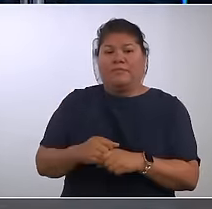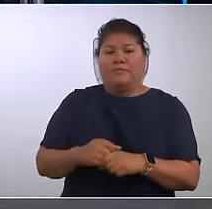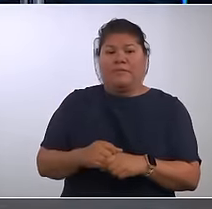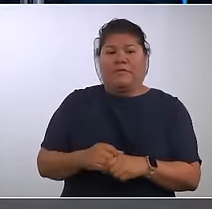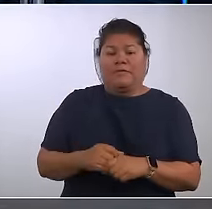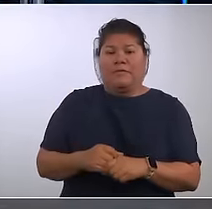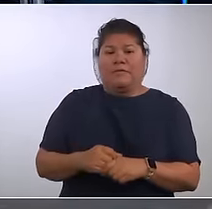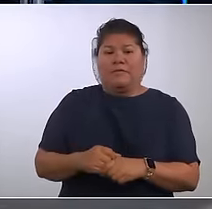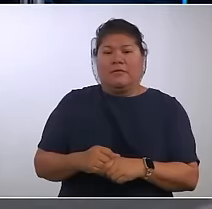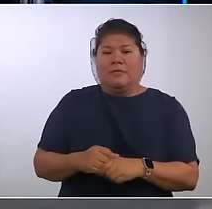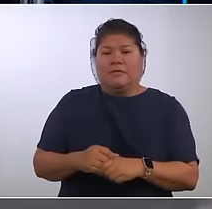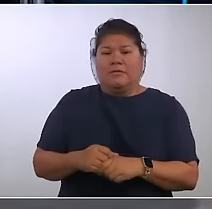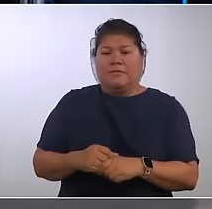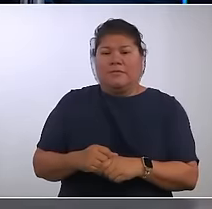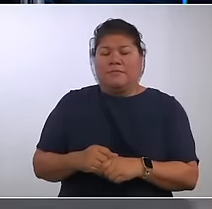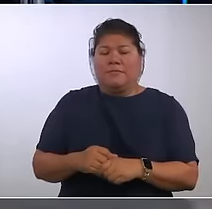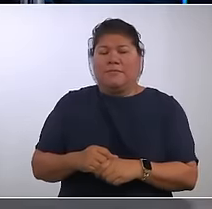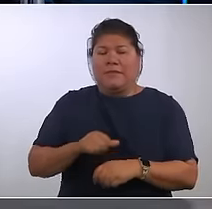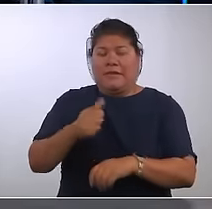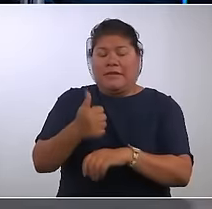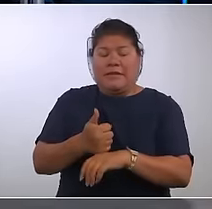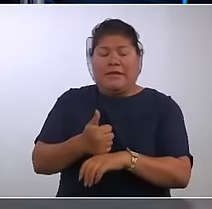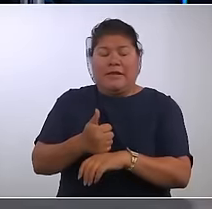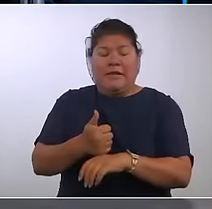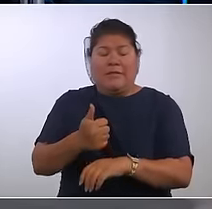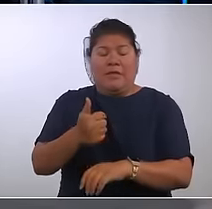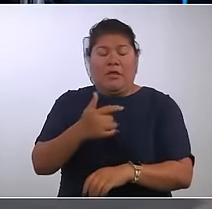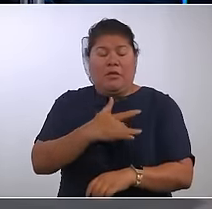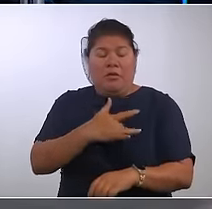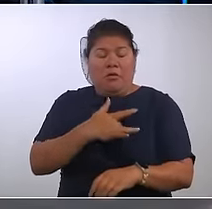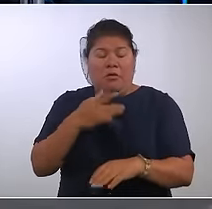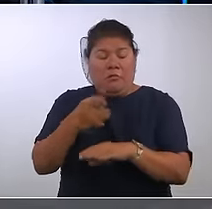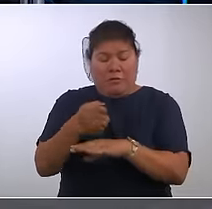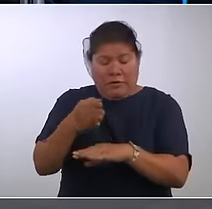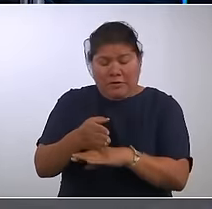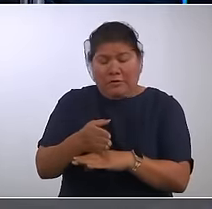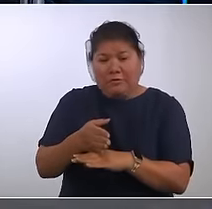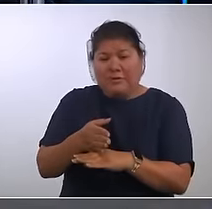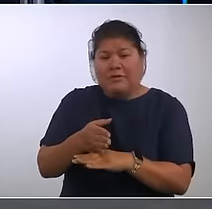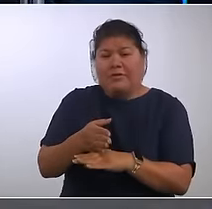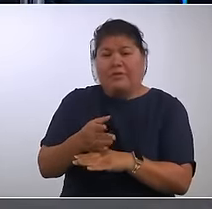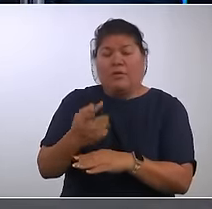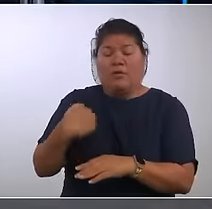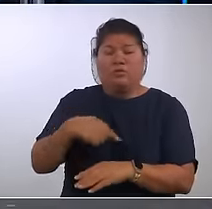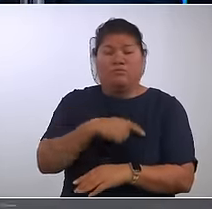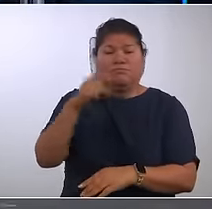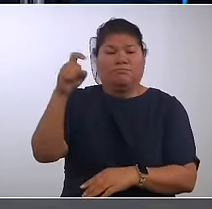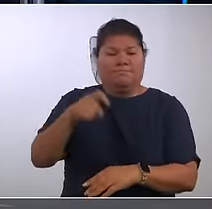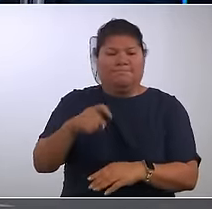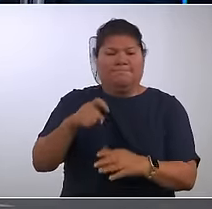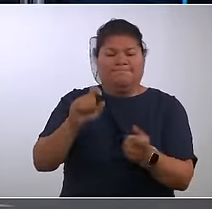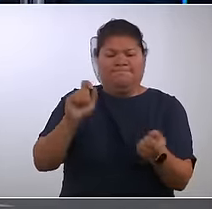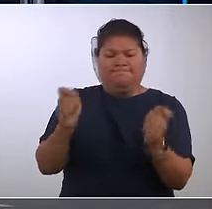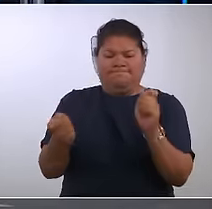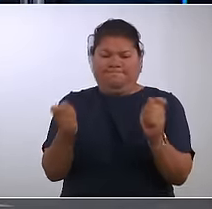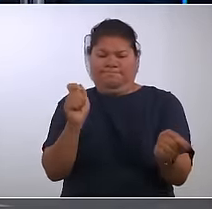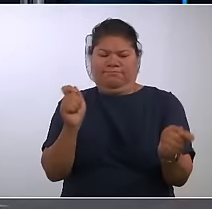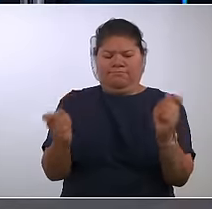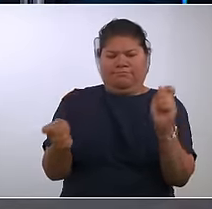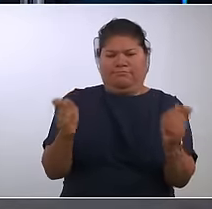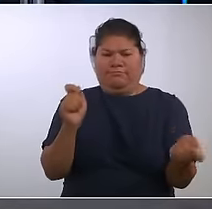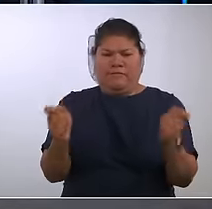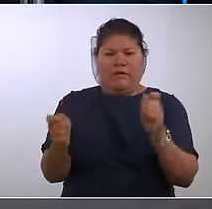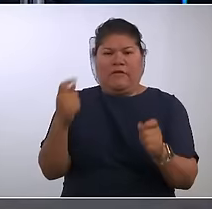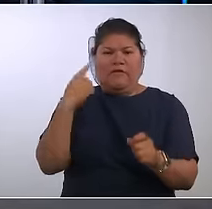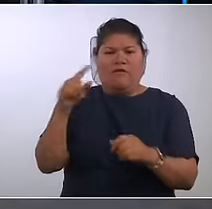placed in the heart of our presidents. Ha puesto en el corazón de nuestros obispos. In the heart of our bishops. Que tenemos que hacer ajustes. That we need to make